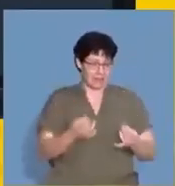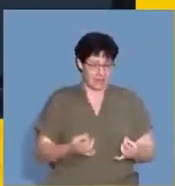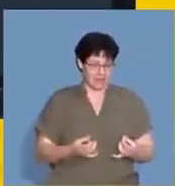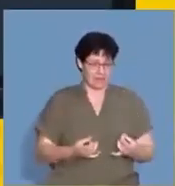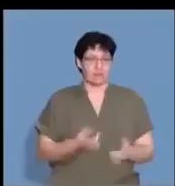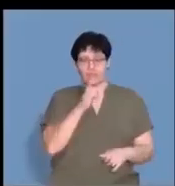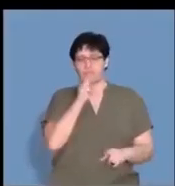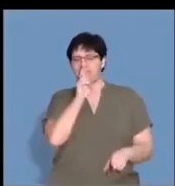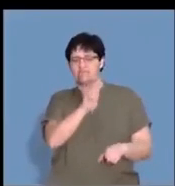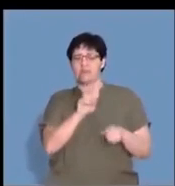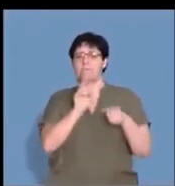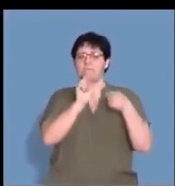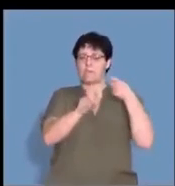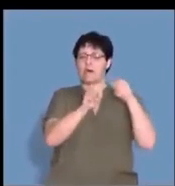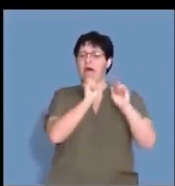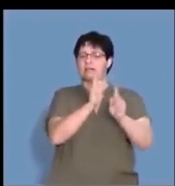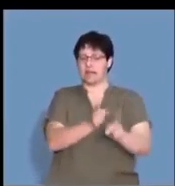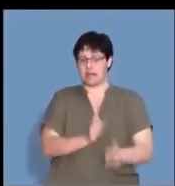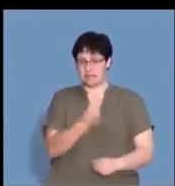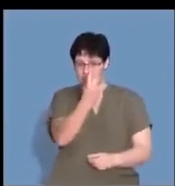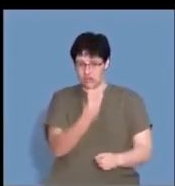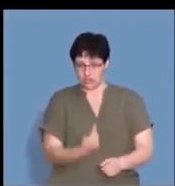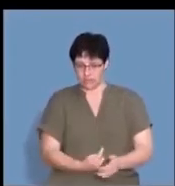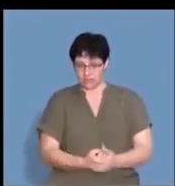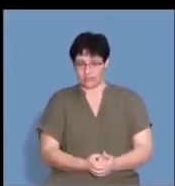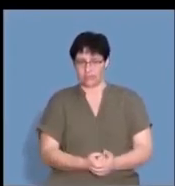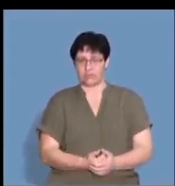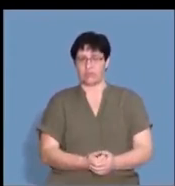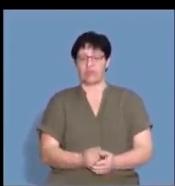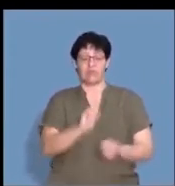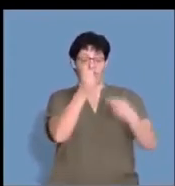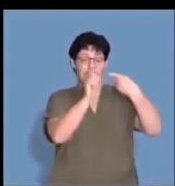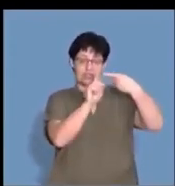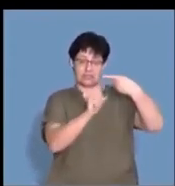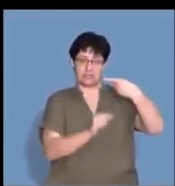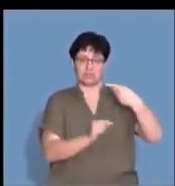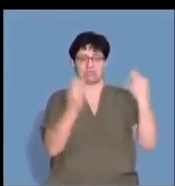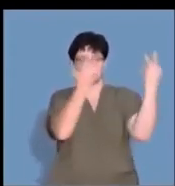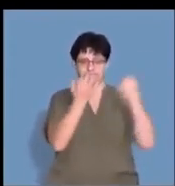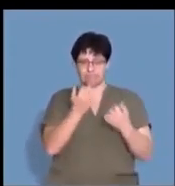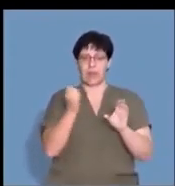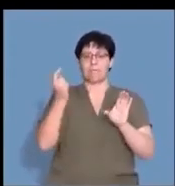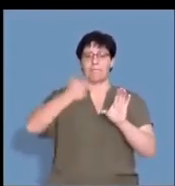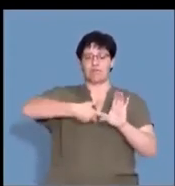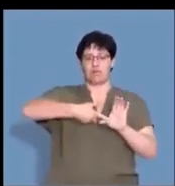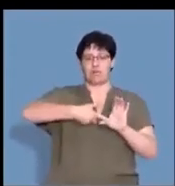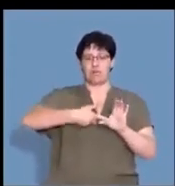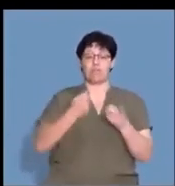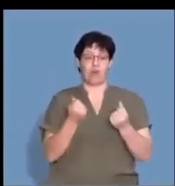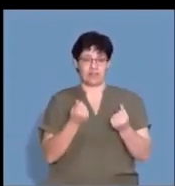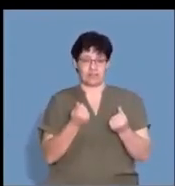let's tackle each question at a time. So I'm going to just move forward. The first question says, calculate the petrol